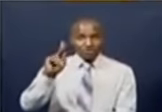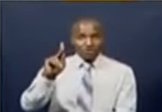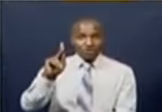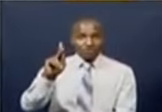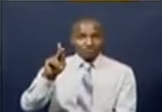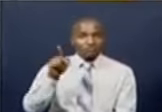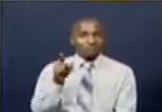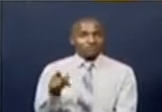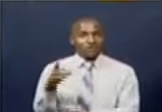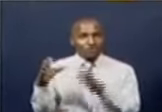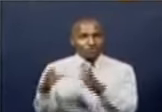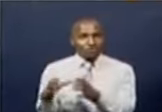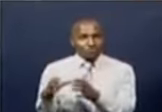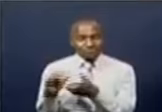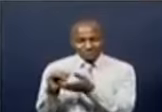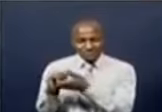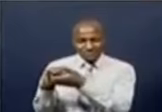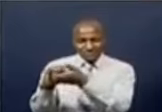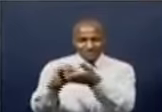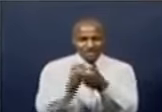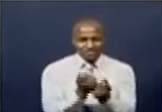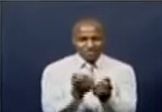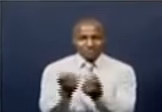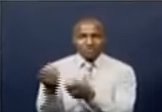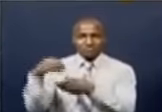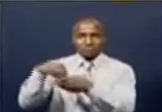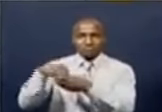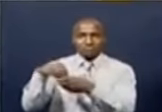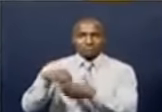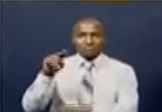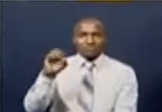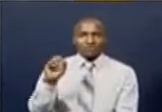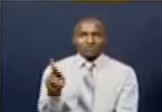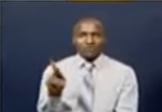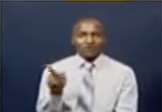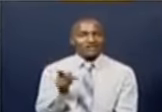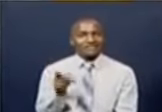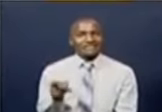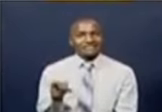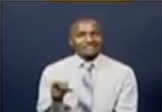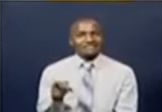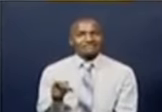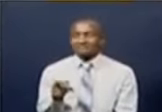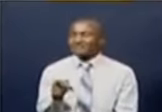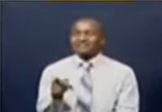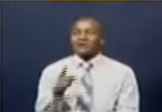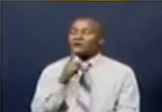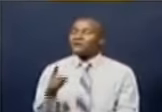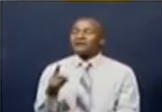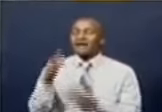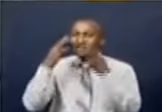a group of smaller federations, which are basically not calling the shots in terms of